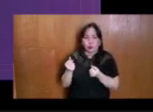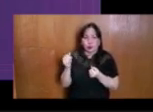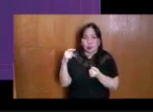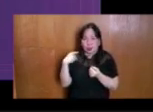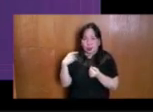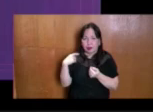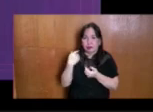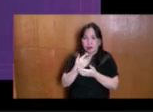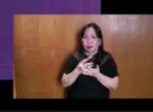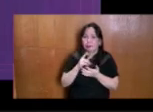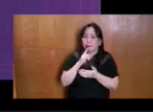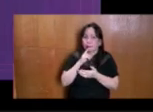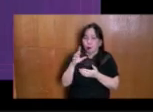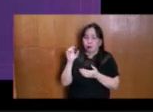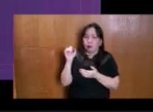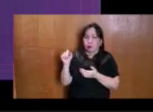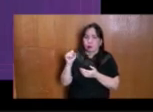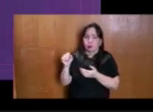are promises, but